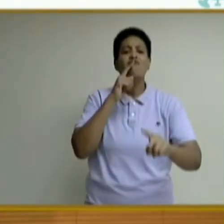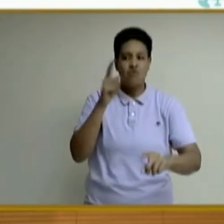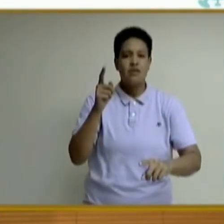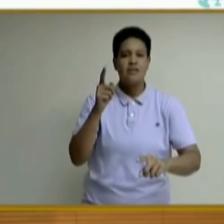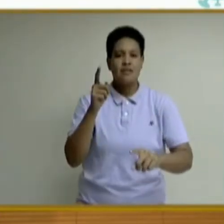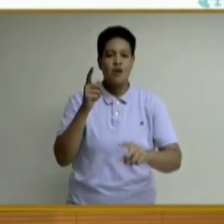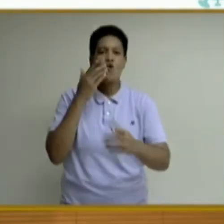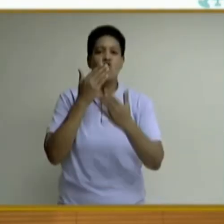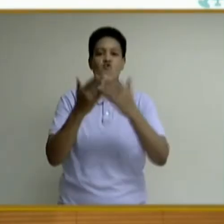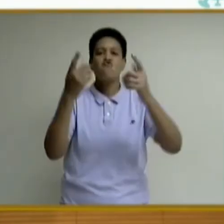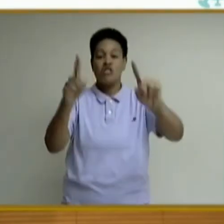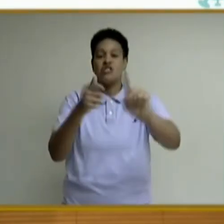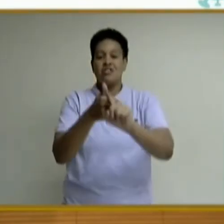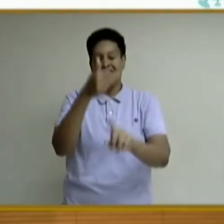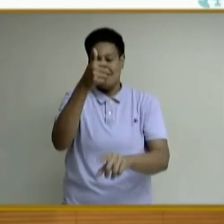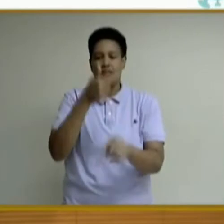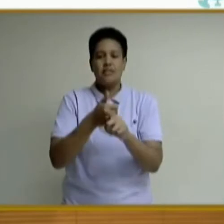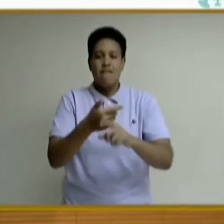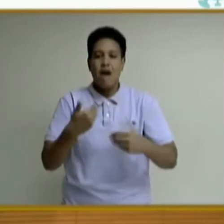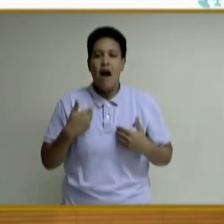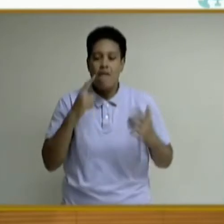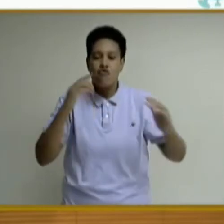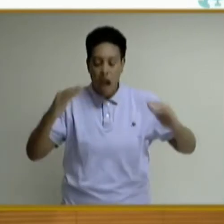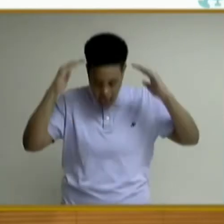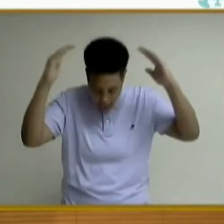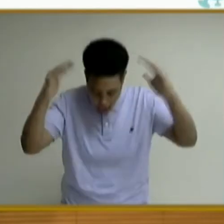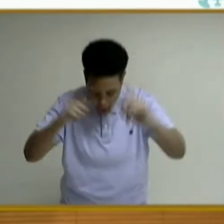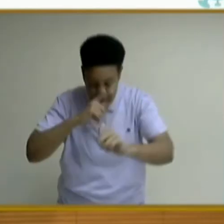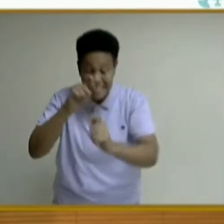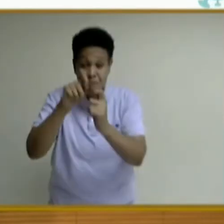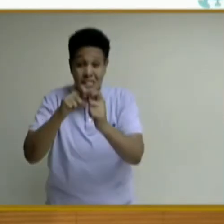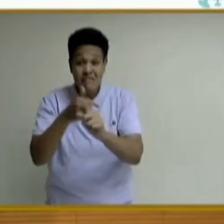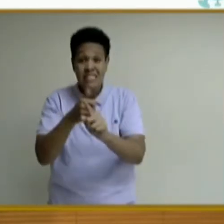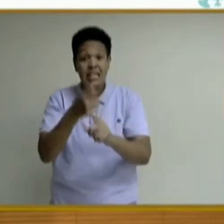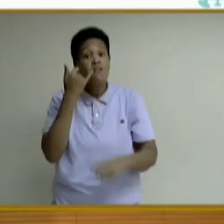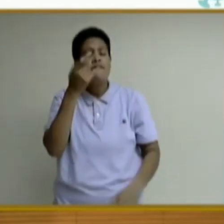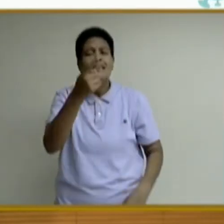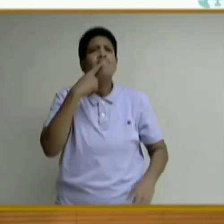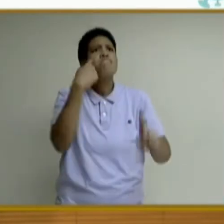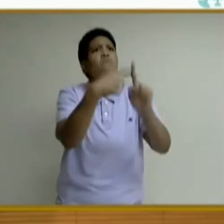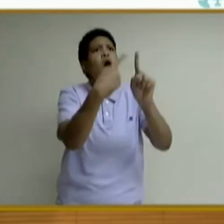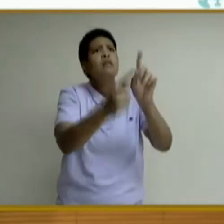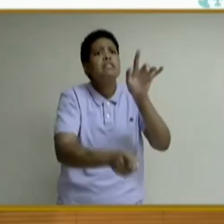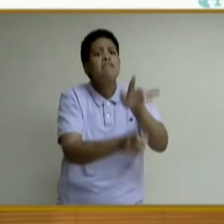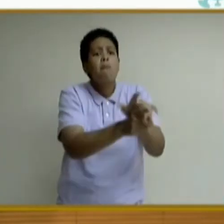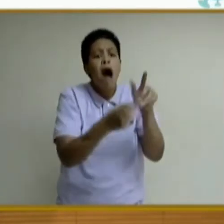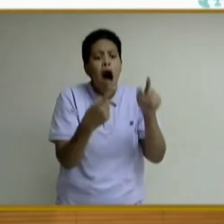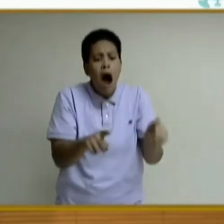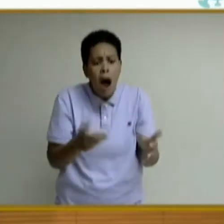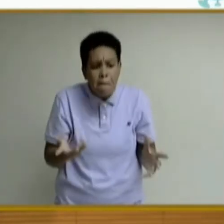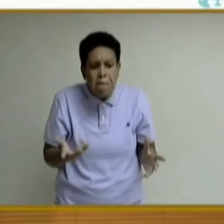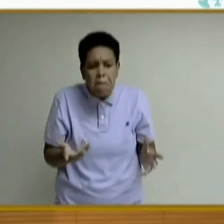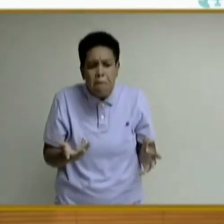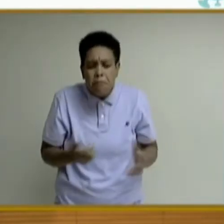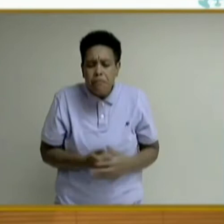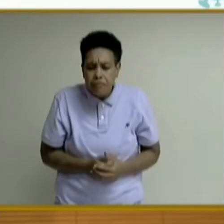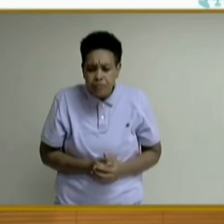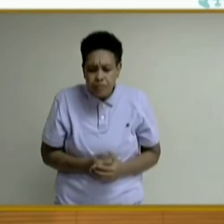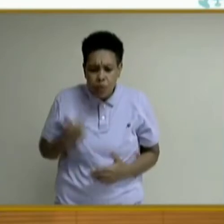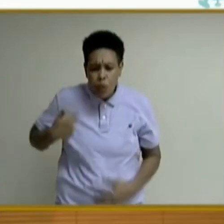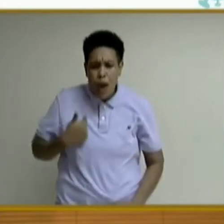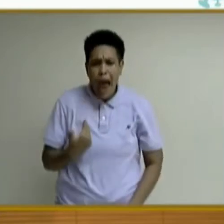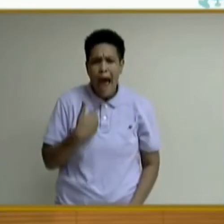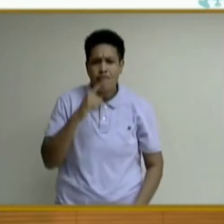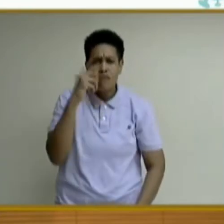good results. They have high specificity, so if they are positive, then we